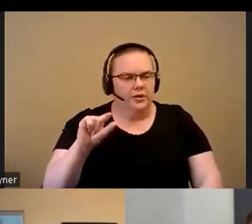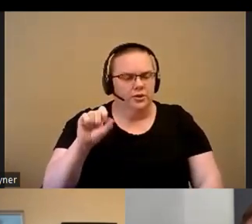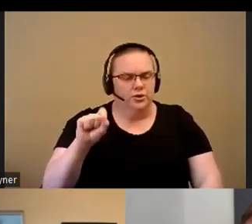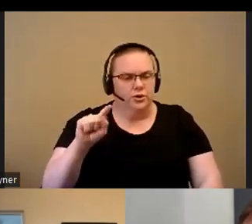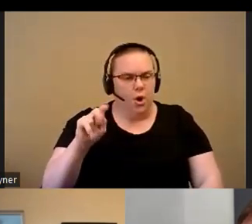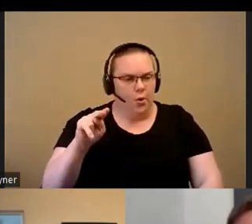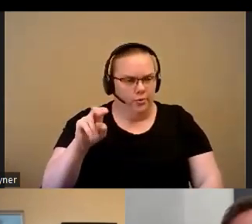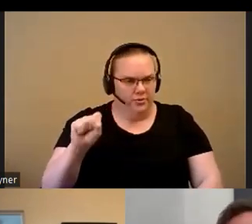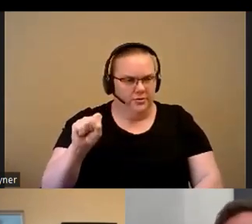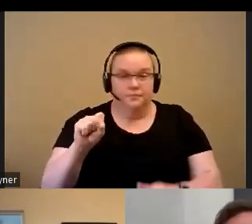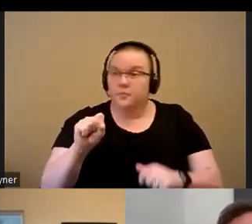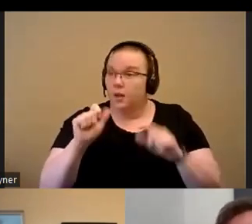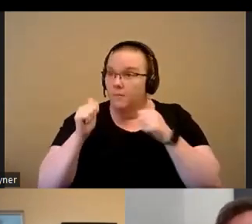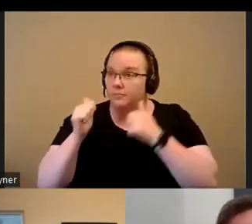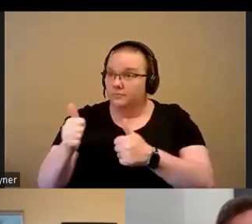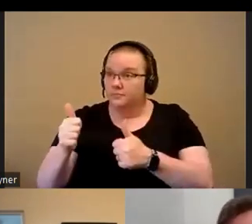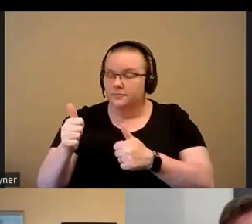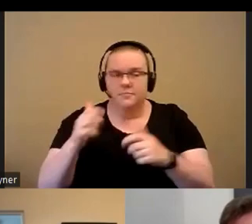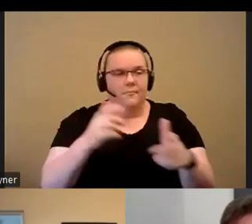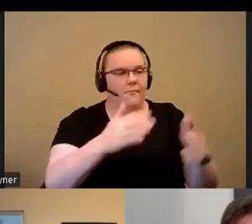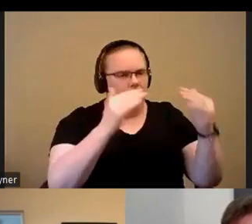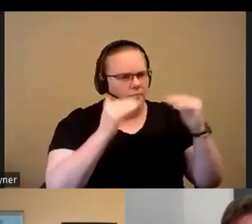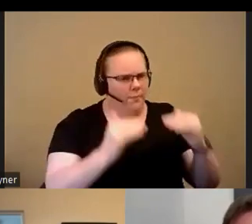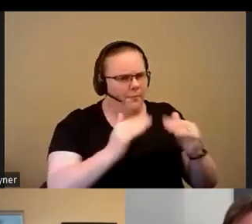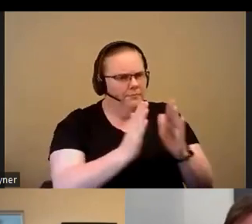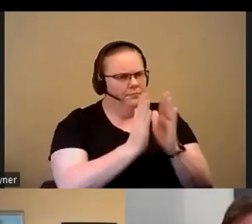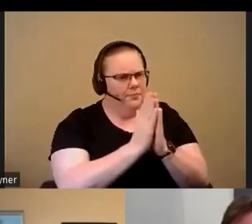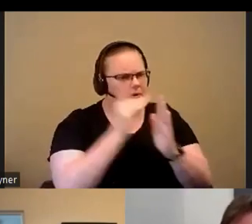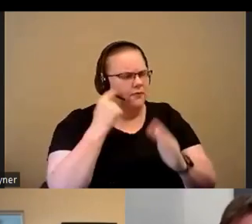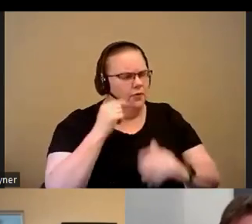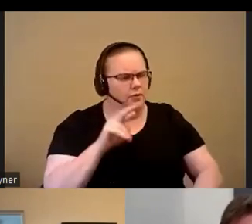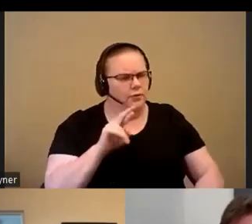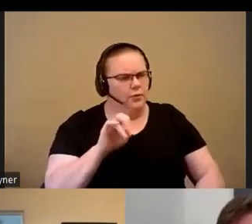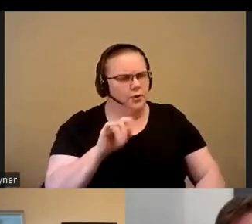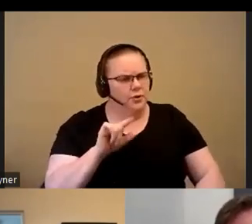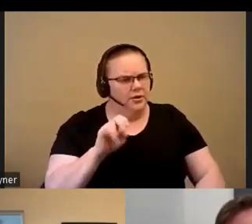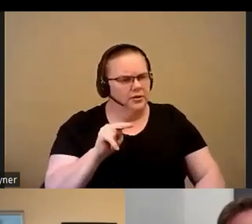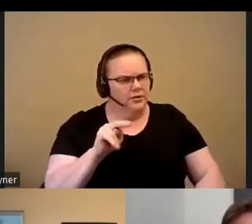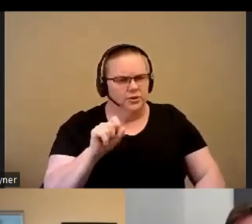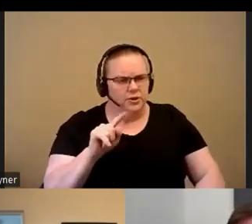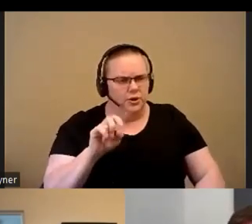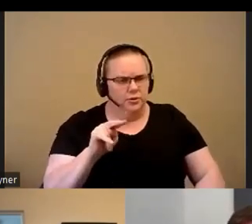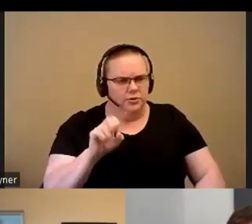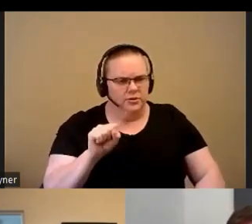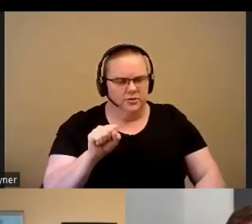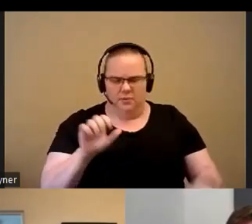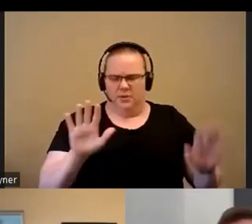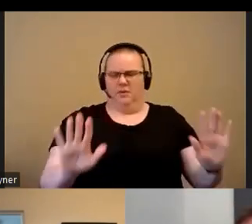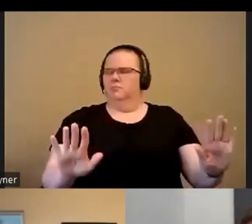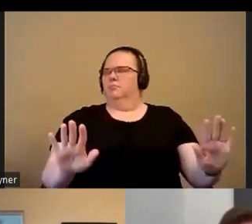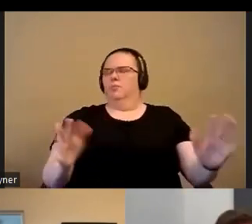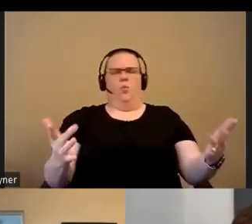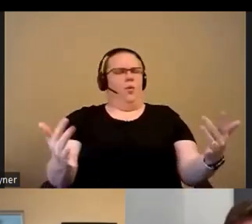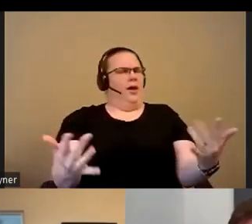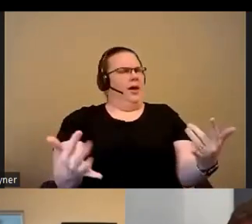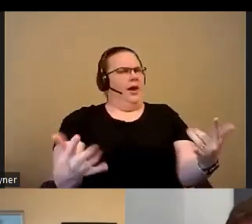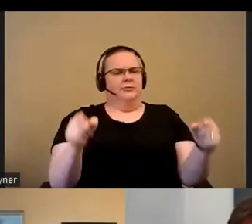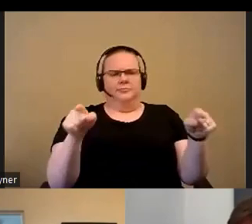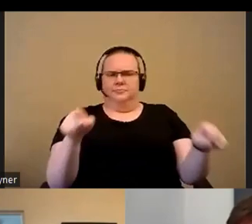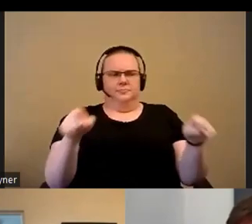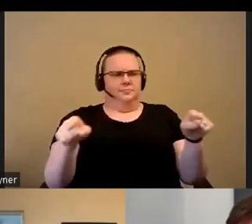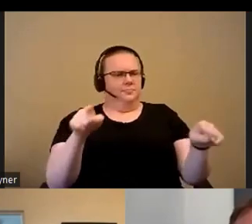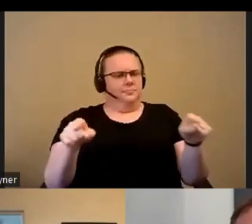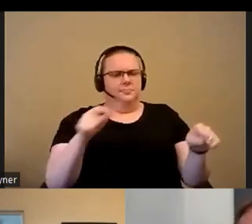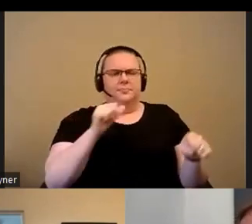Stones. You're doing this tour. And then they got another petition for the Rolling Stones for an entirely different set of dates. They'd be like, wait a minute. One of these is not the real